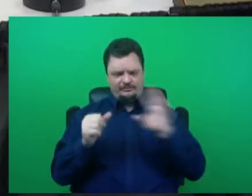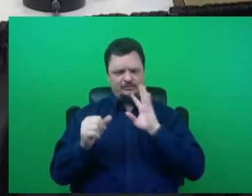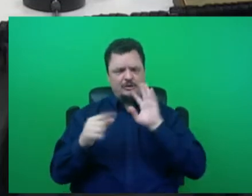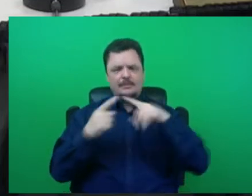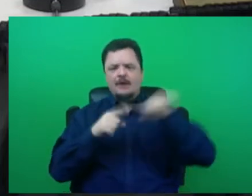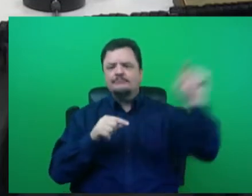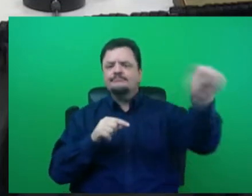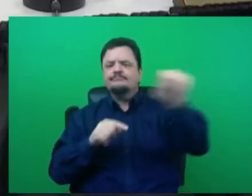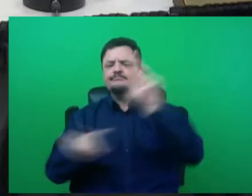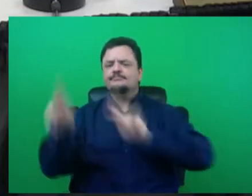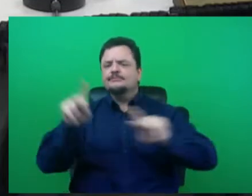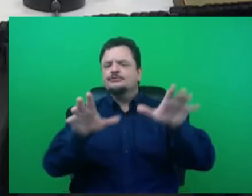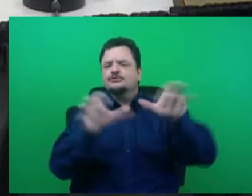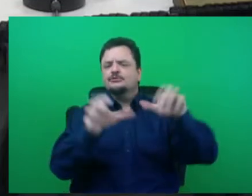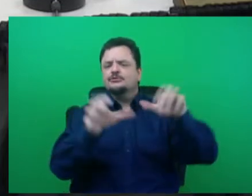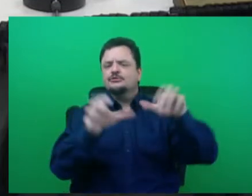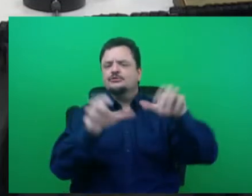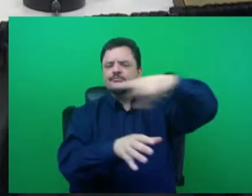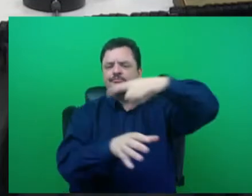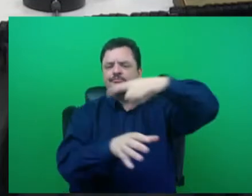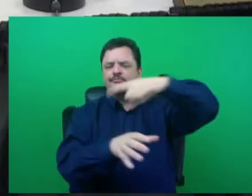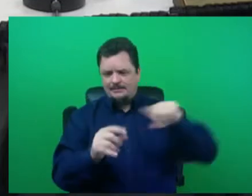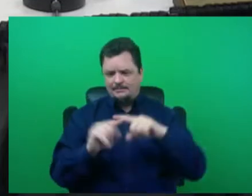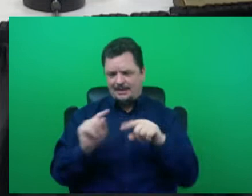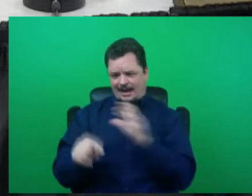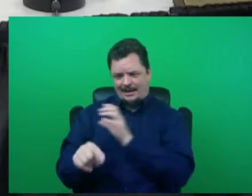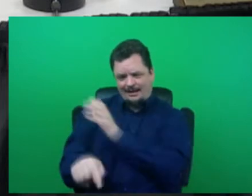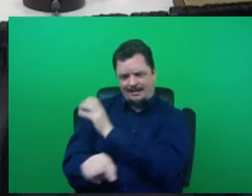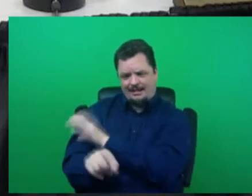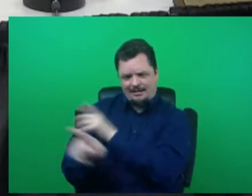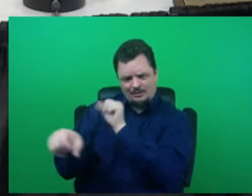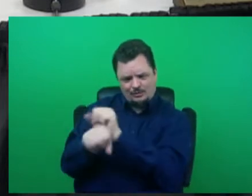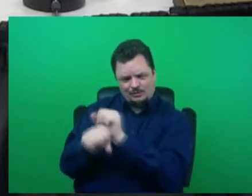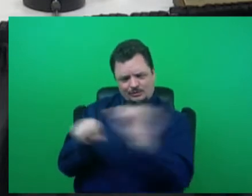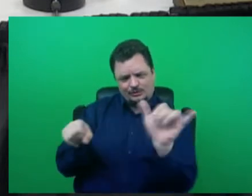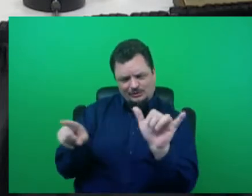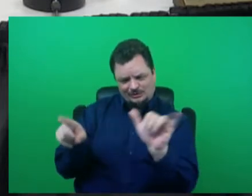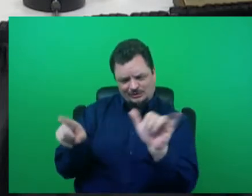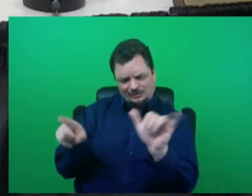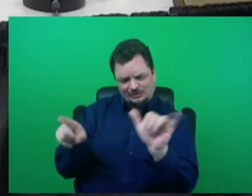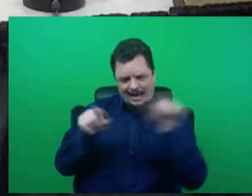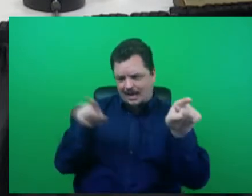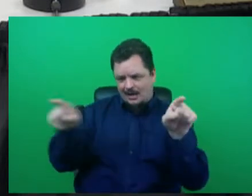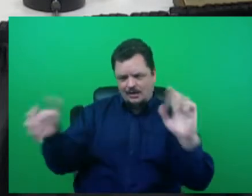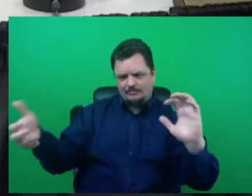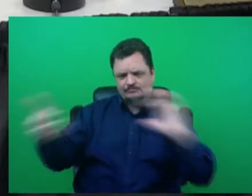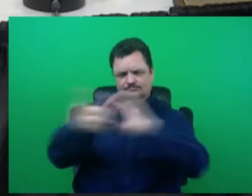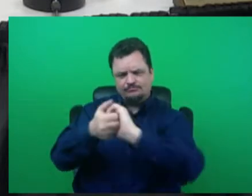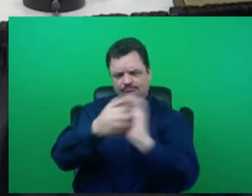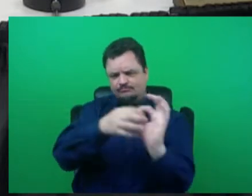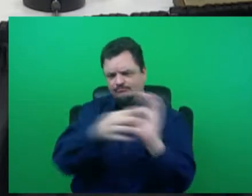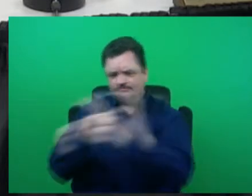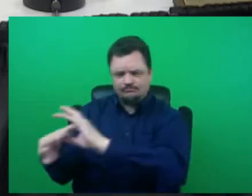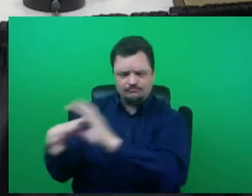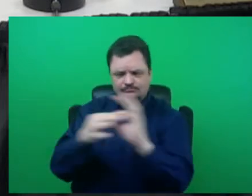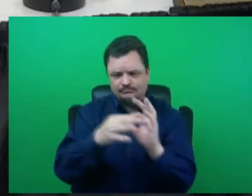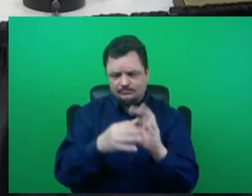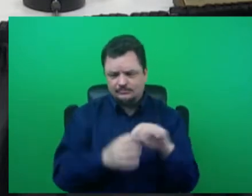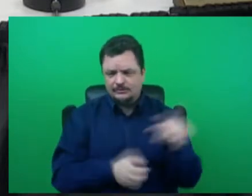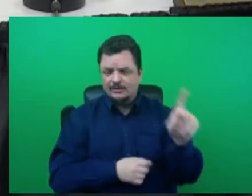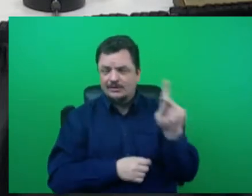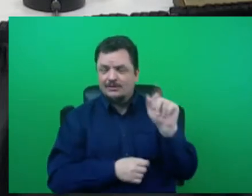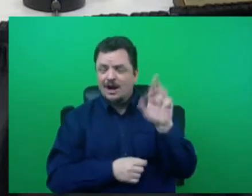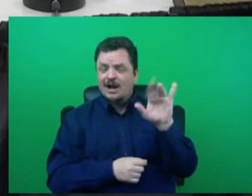some clinical as well, and as a symbiotic relationship, as I was saying earlier when Kari was up here. And so I want to